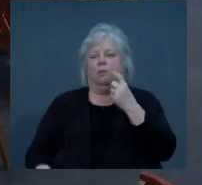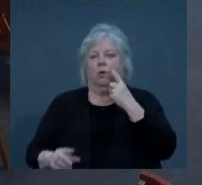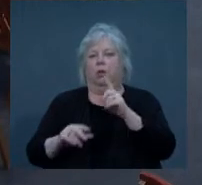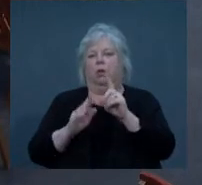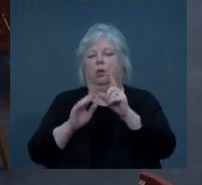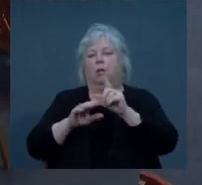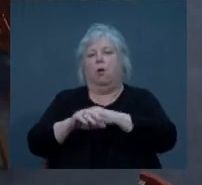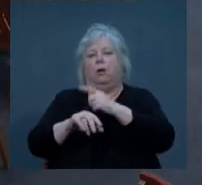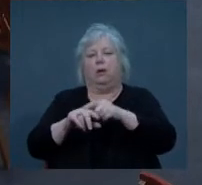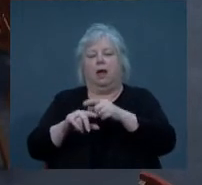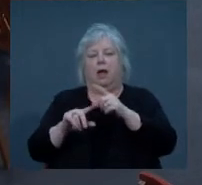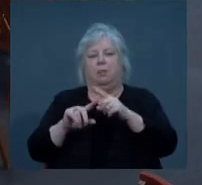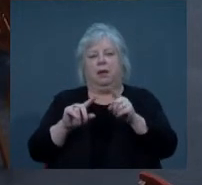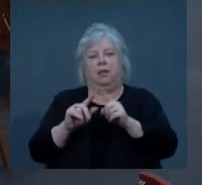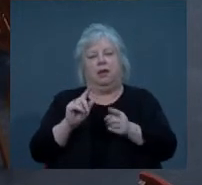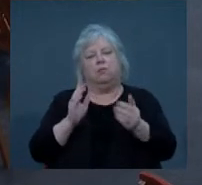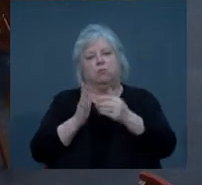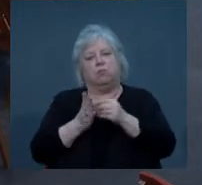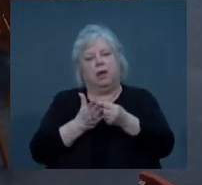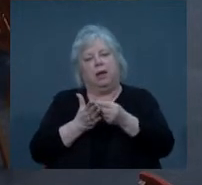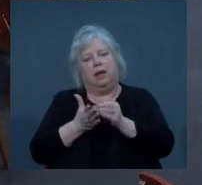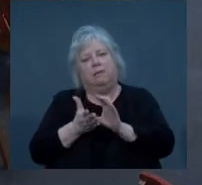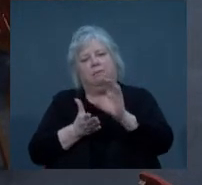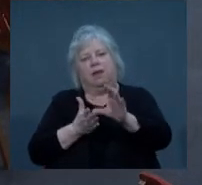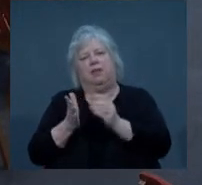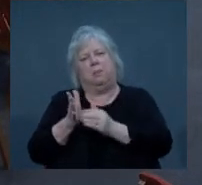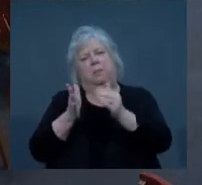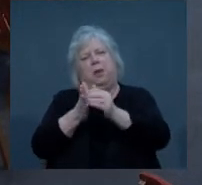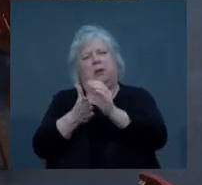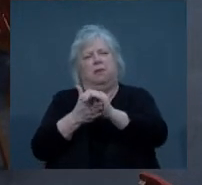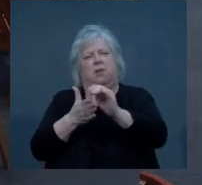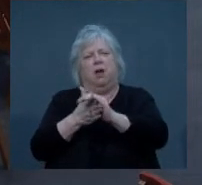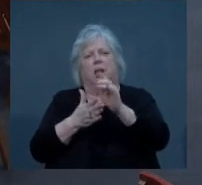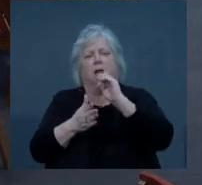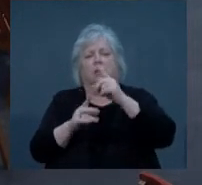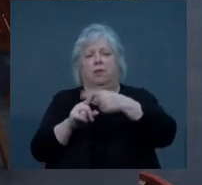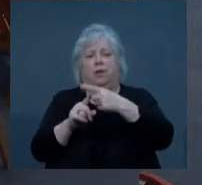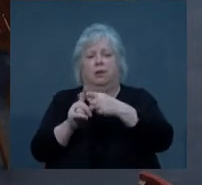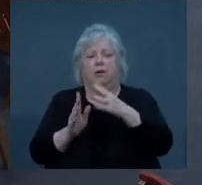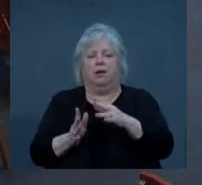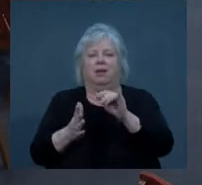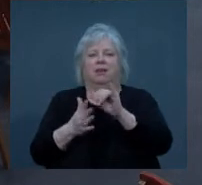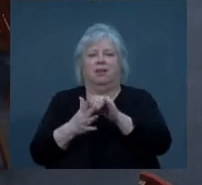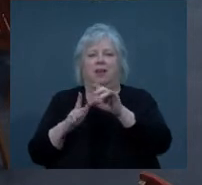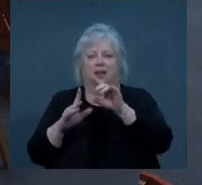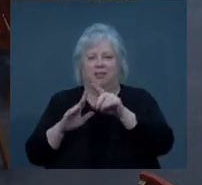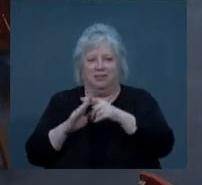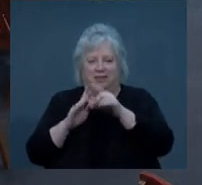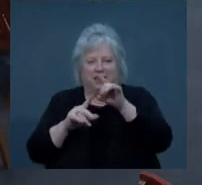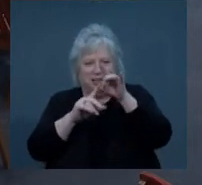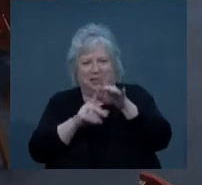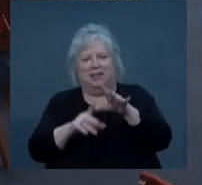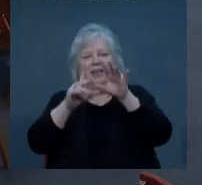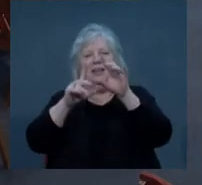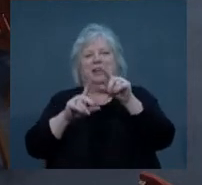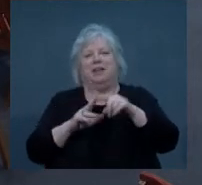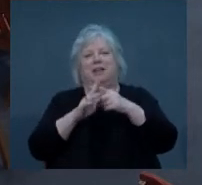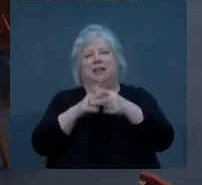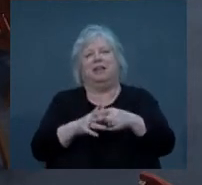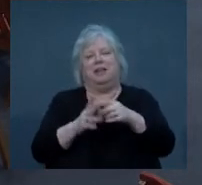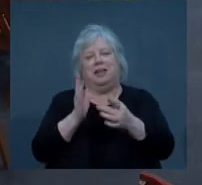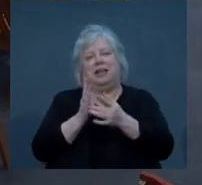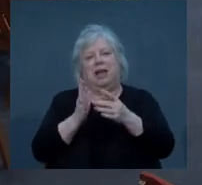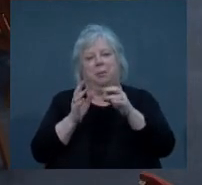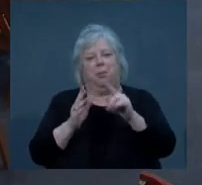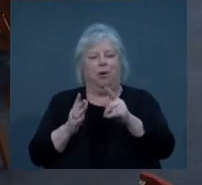reinvested millions of dollars for the tenants. And then that was the catalyst for what is now the Tech Park, which has been a